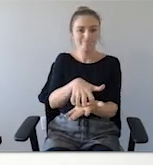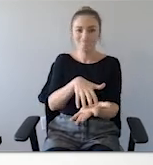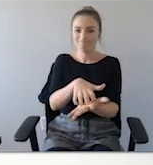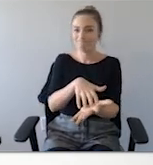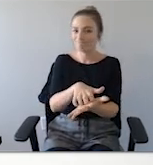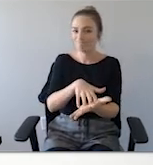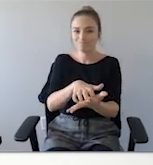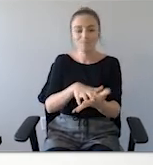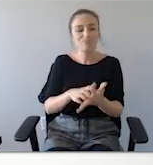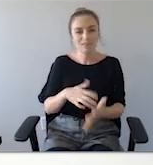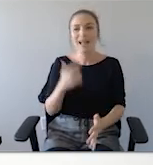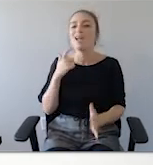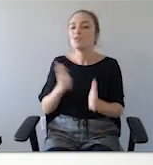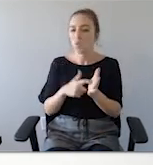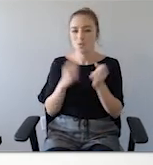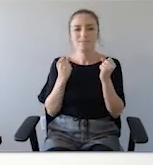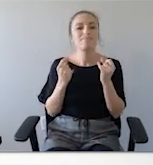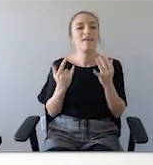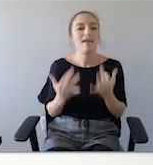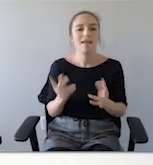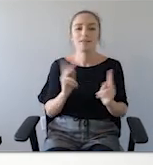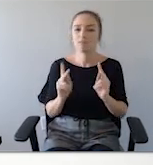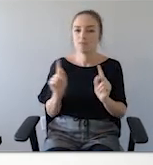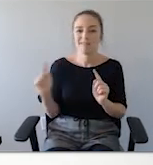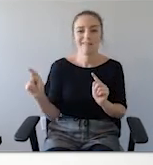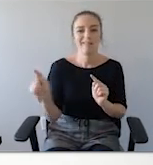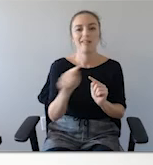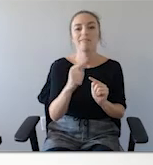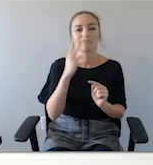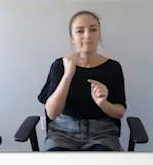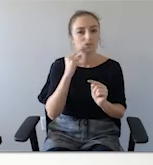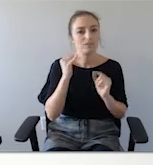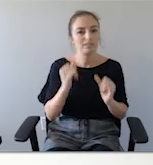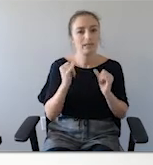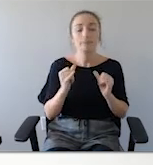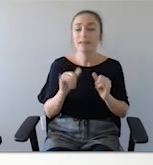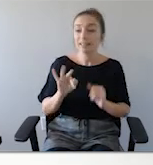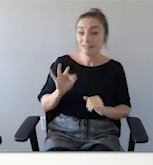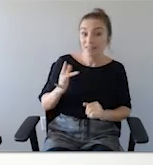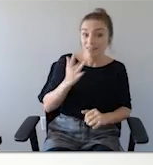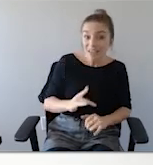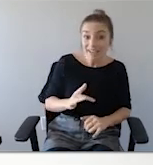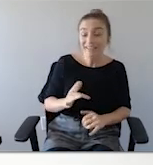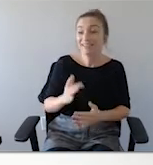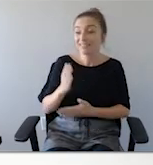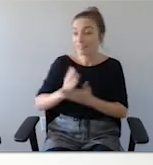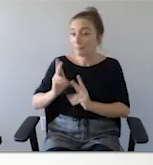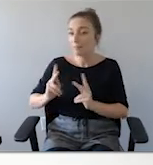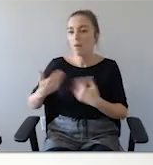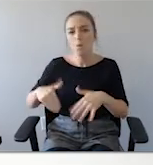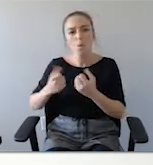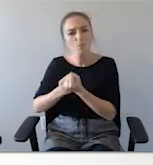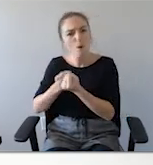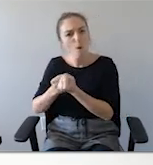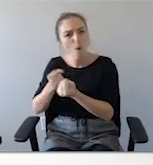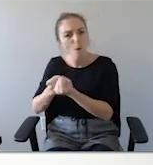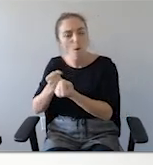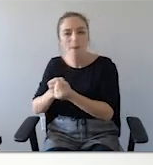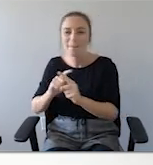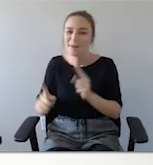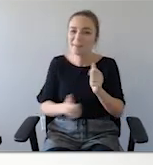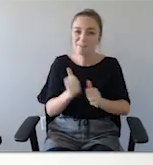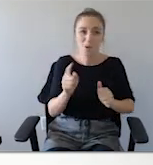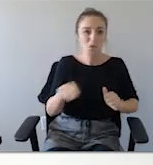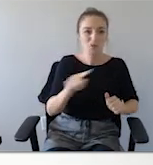plenty of those. If you're lucky, you did have support through COVID. But a lot of you guys were on your own. And